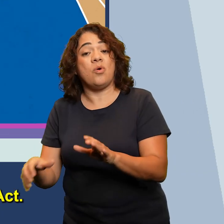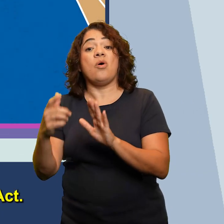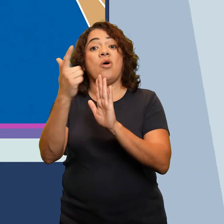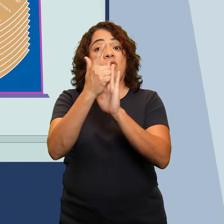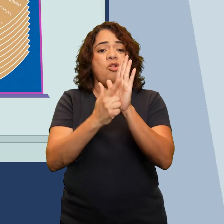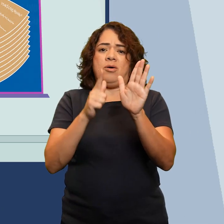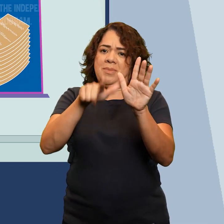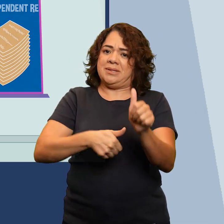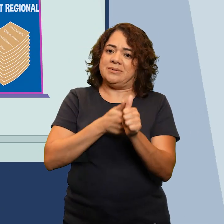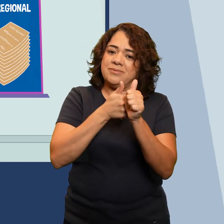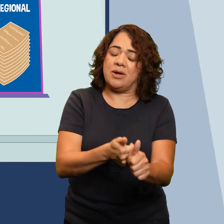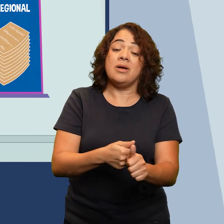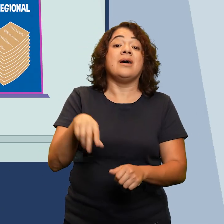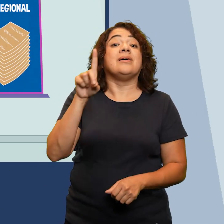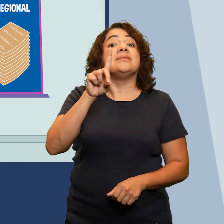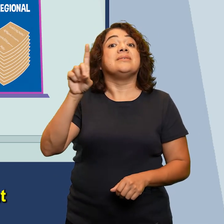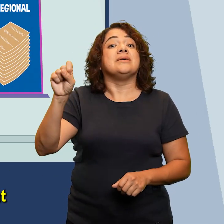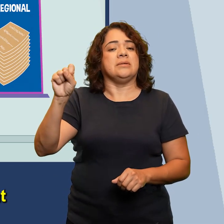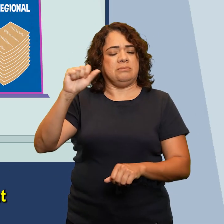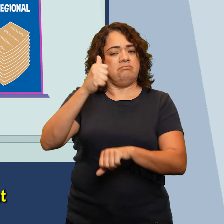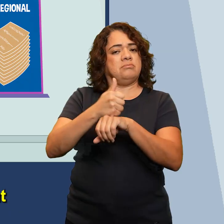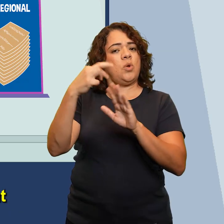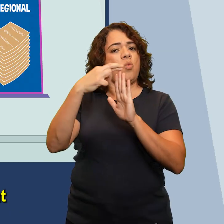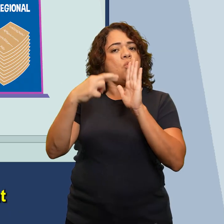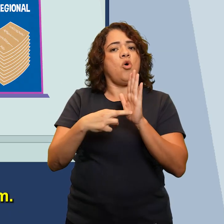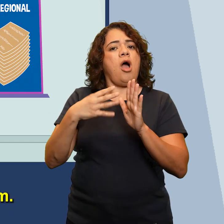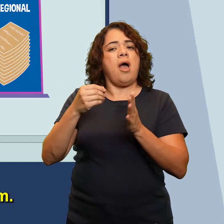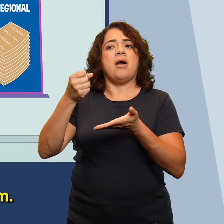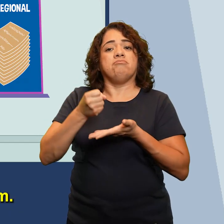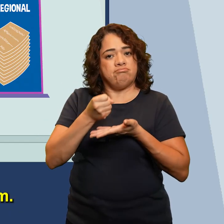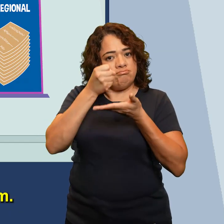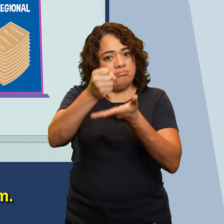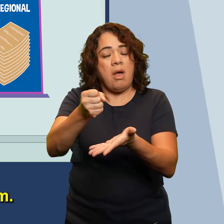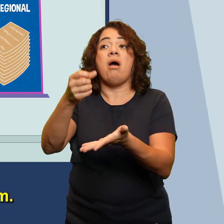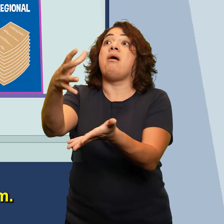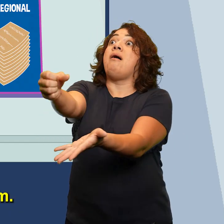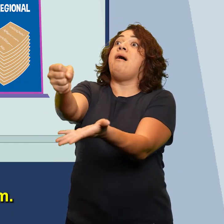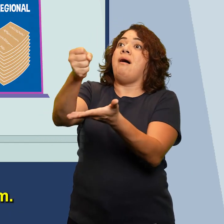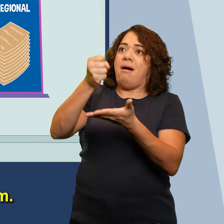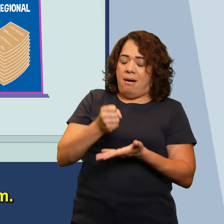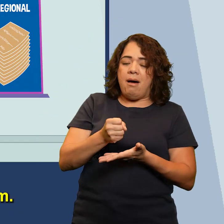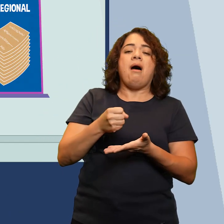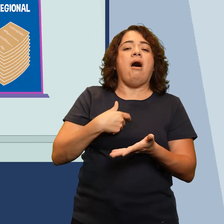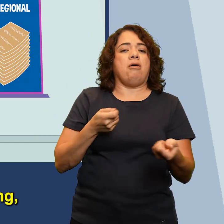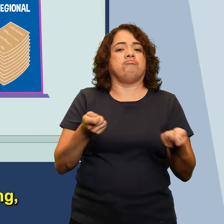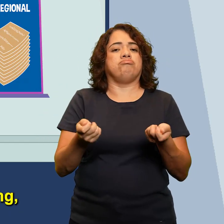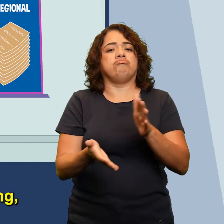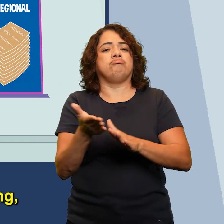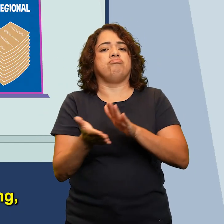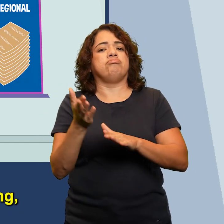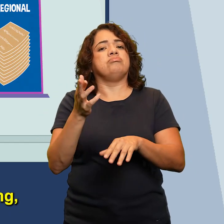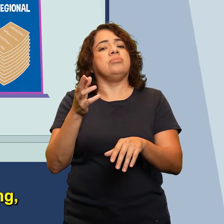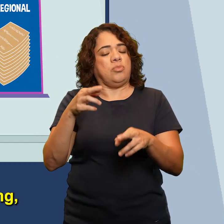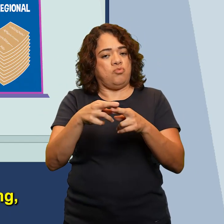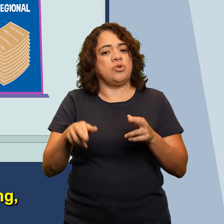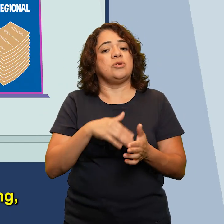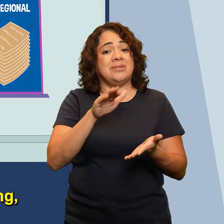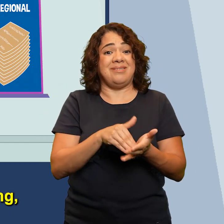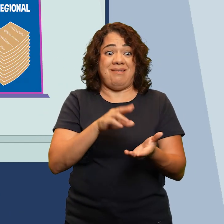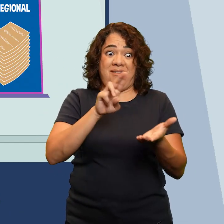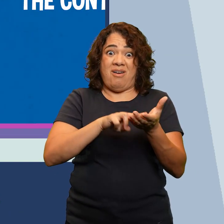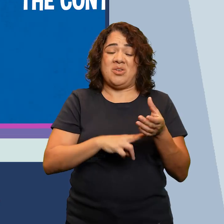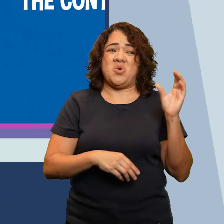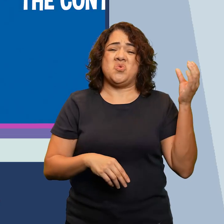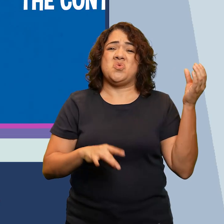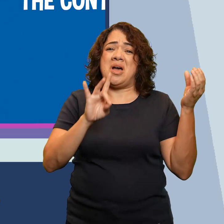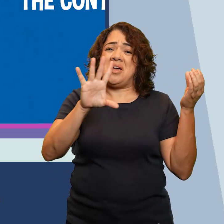Lanterman Act. DDS sets the rules and funds the independent regional centers, who administer the program. The contract is 85 pages